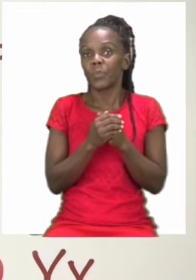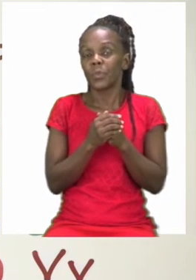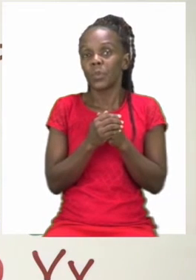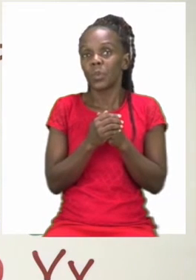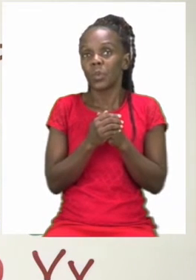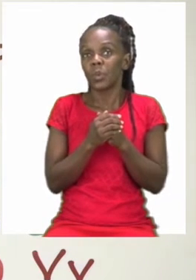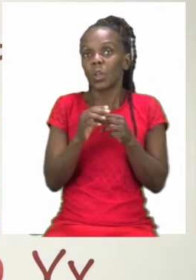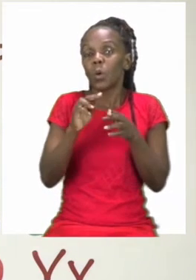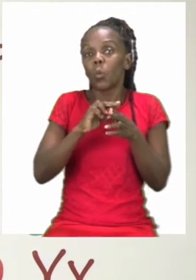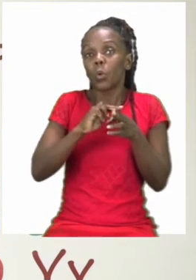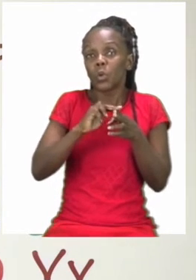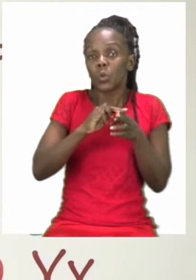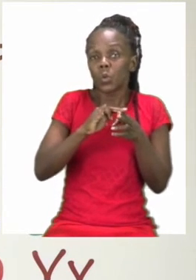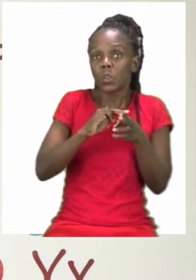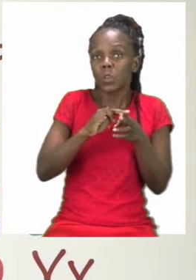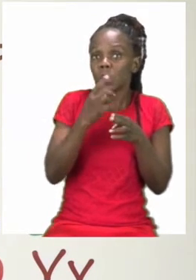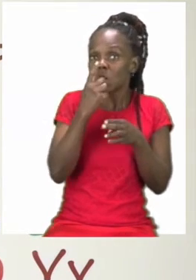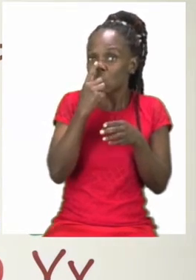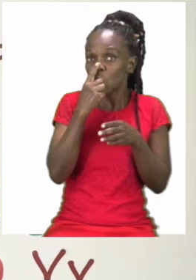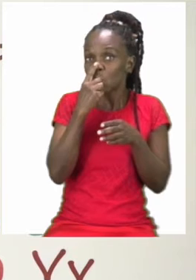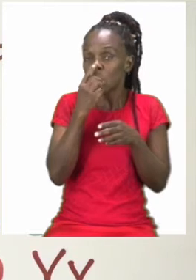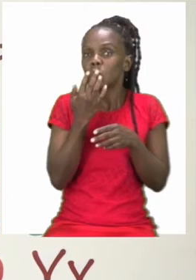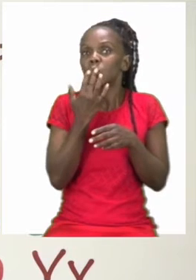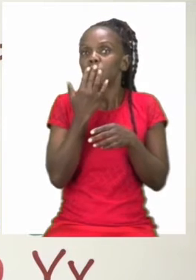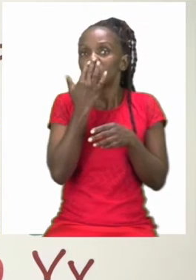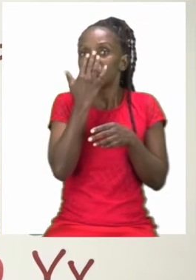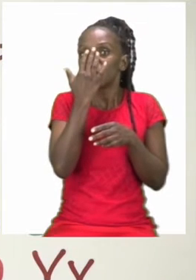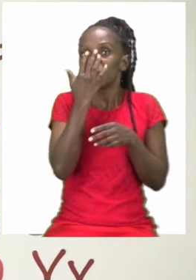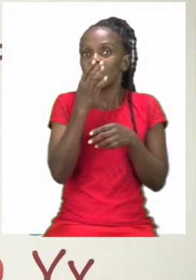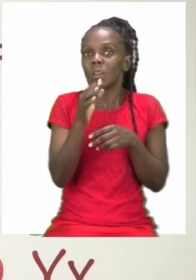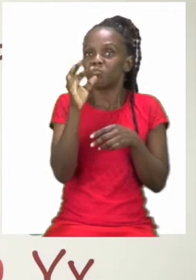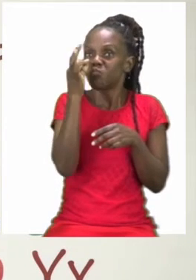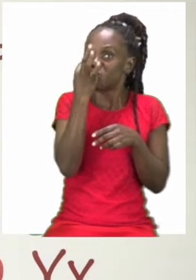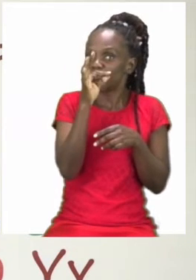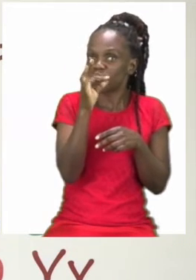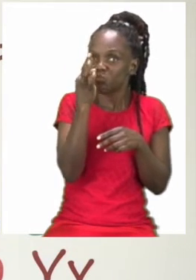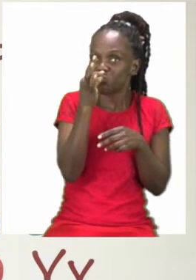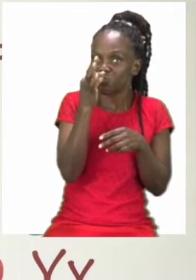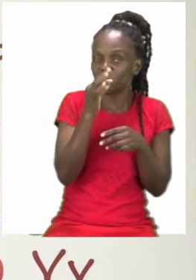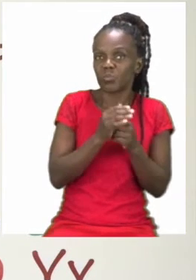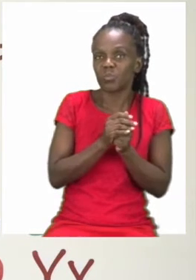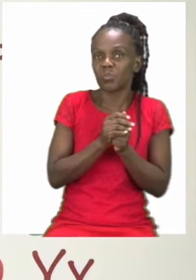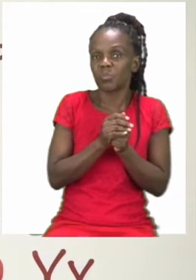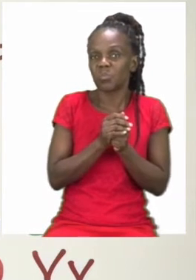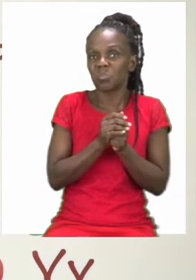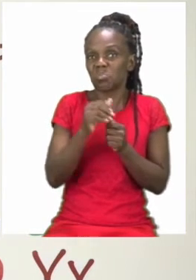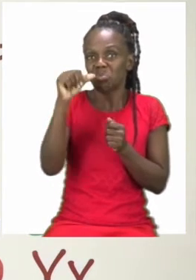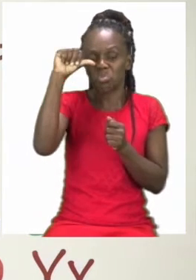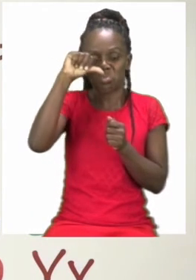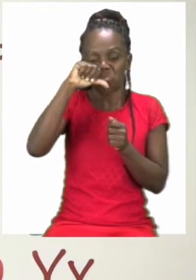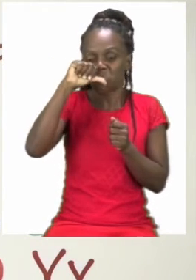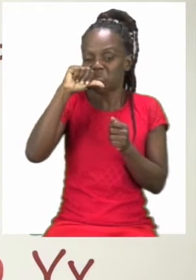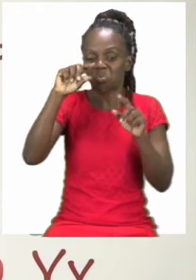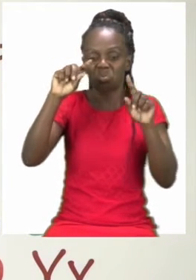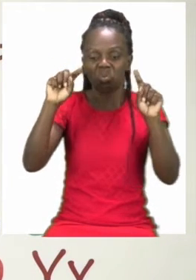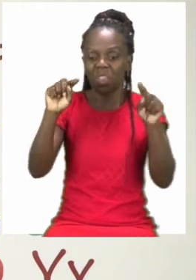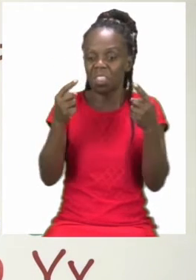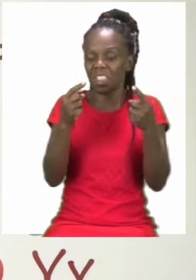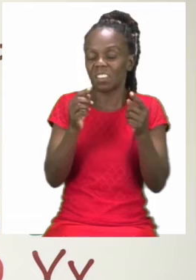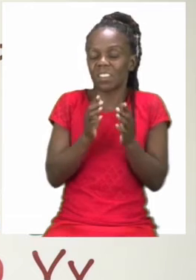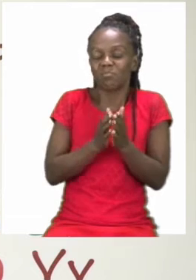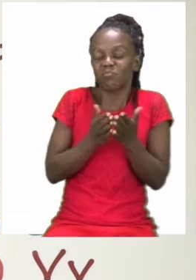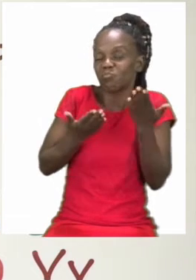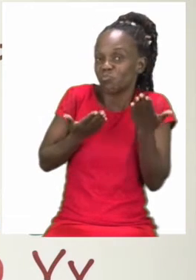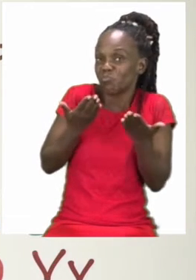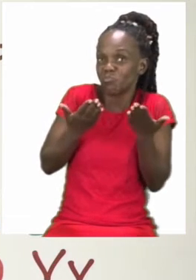our nose. We can smell flowers. We can smell rotten things as well. So